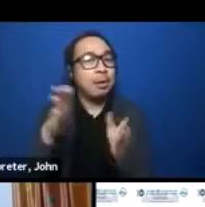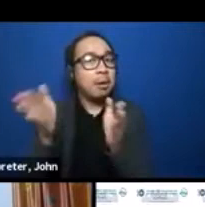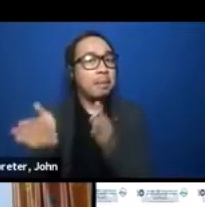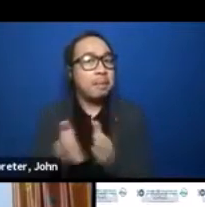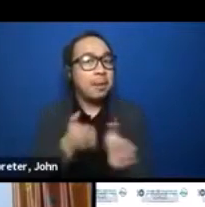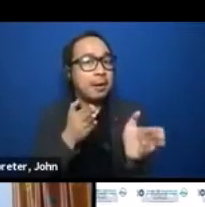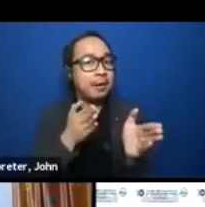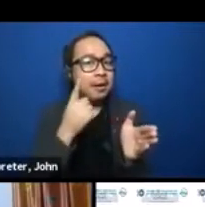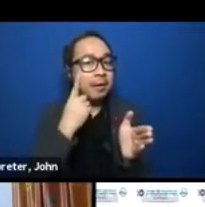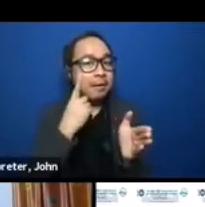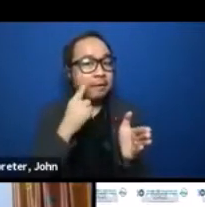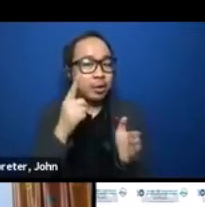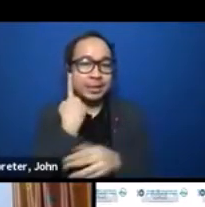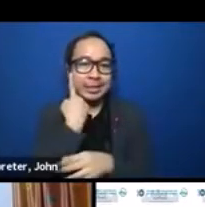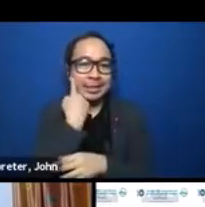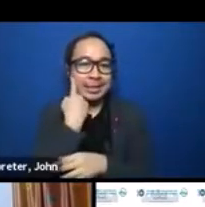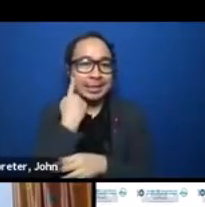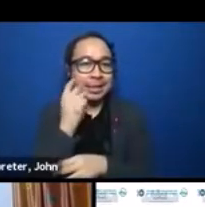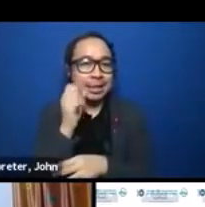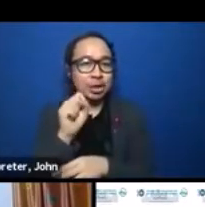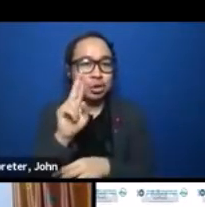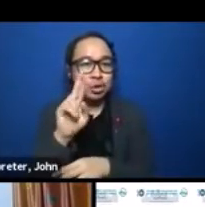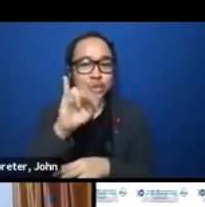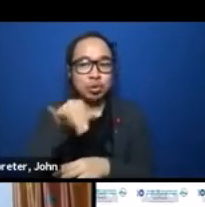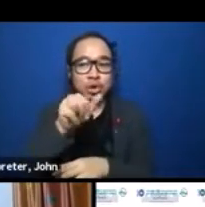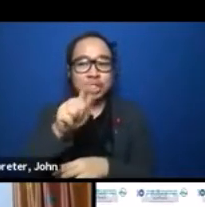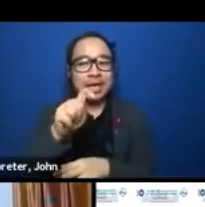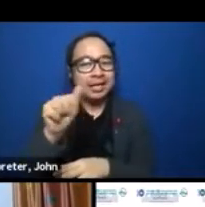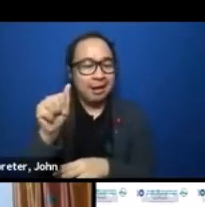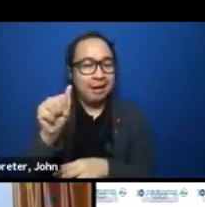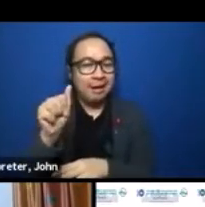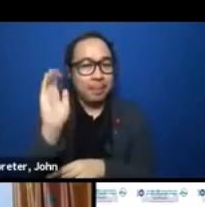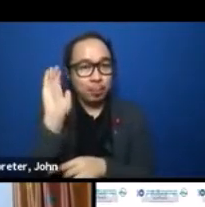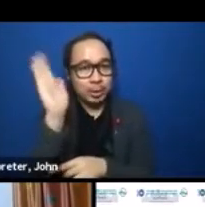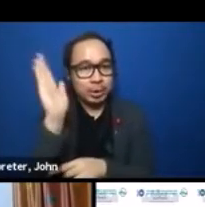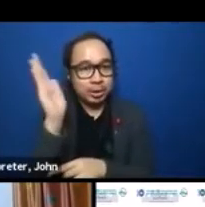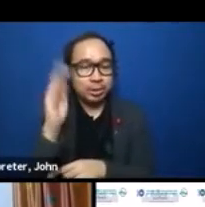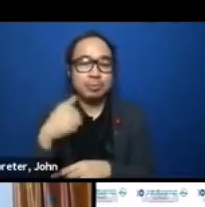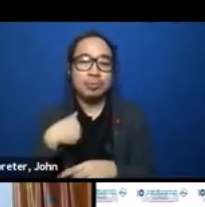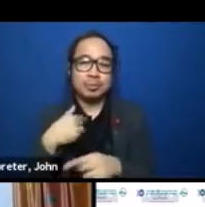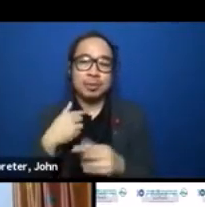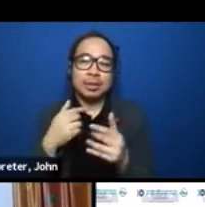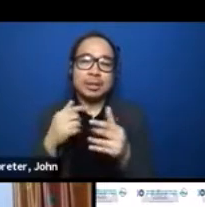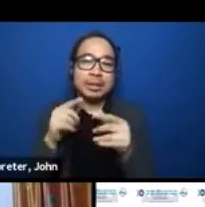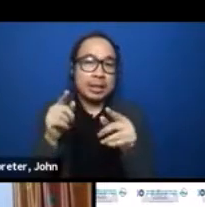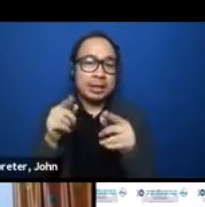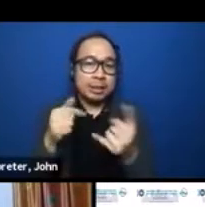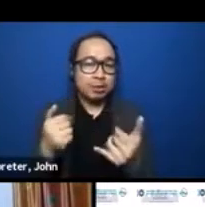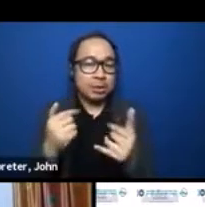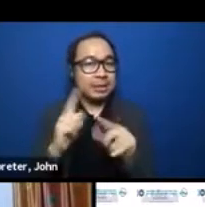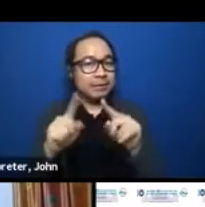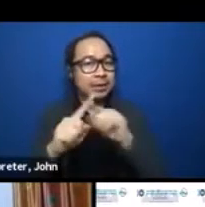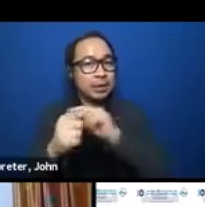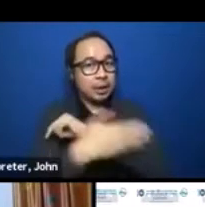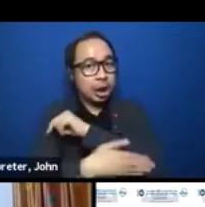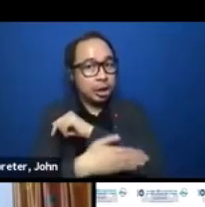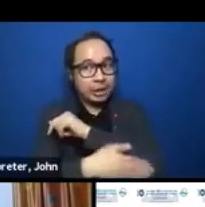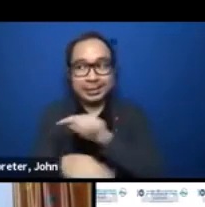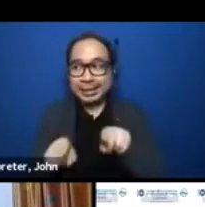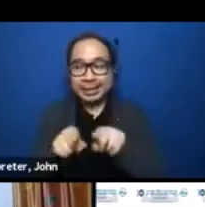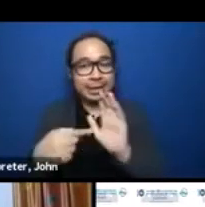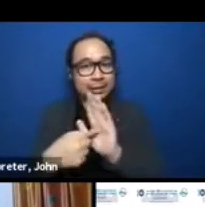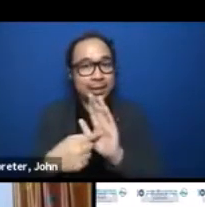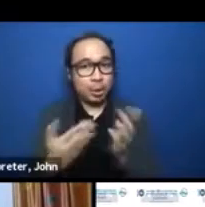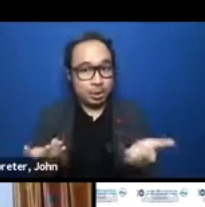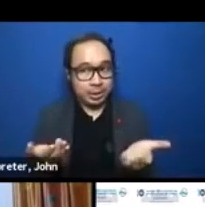Sujata's presentation. Mm-hmm. I very, very much, but this is the, especially the countries like us, we